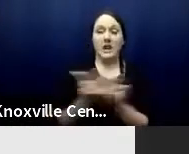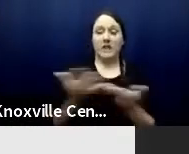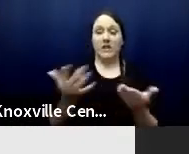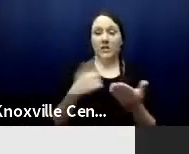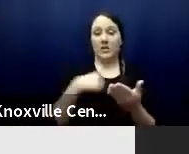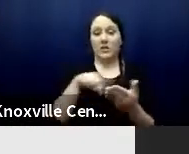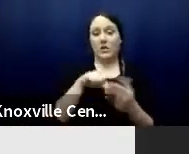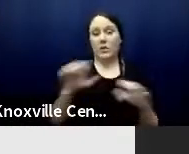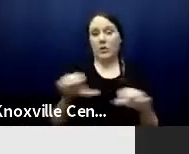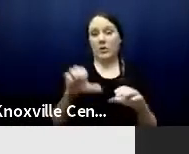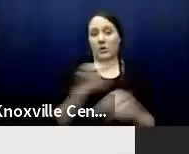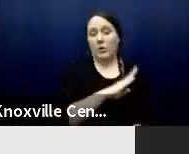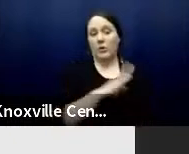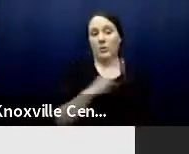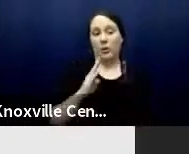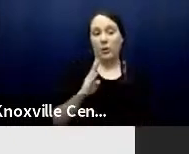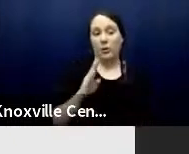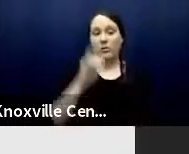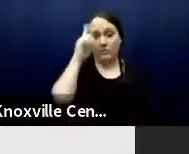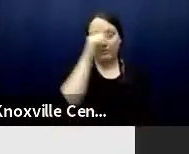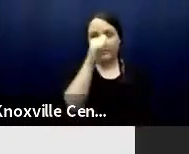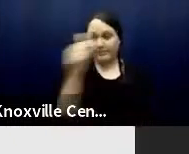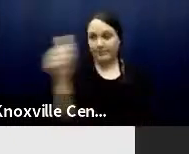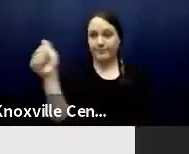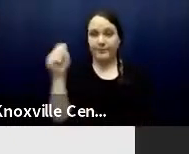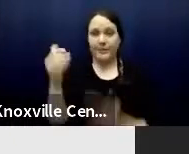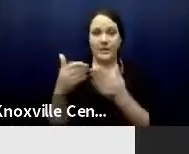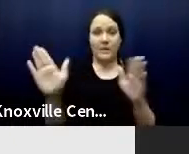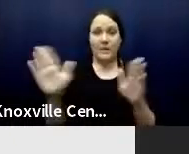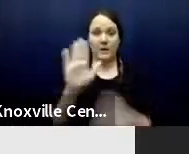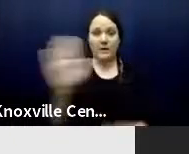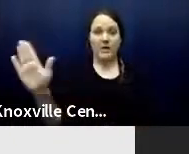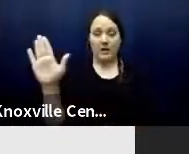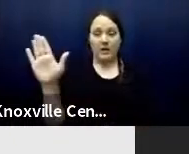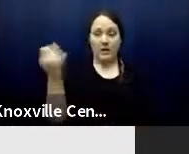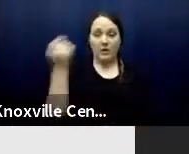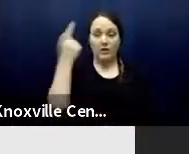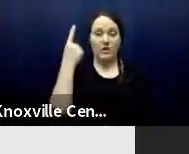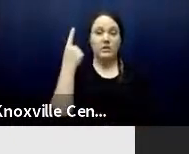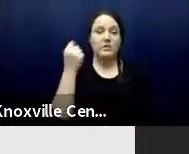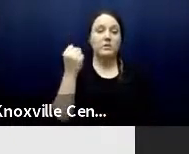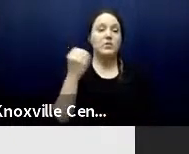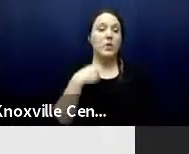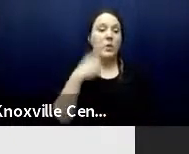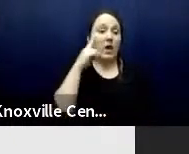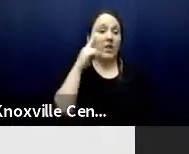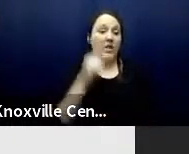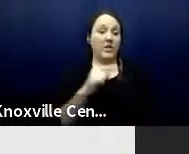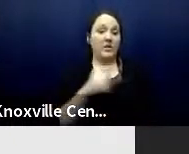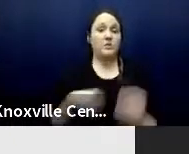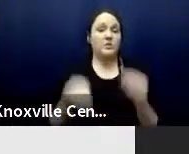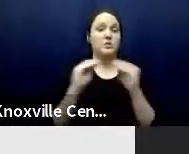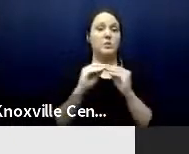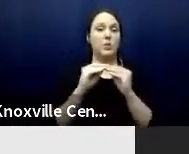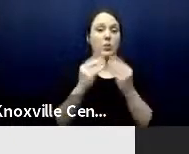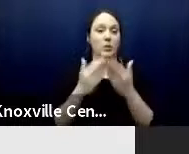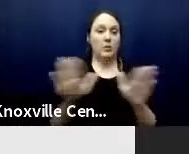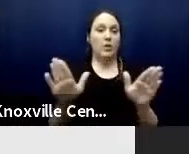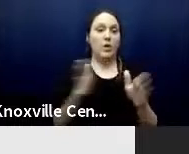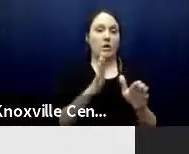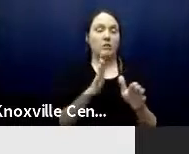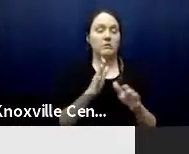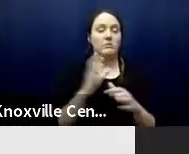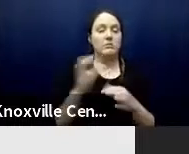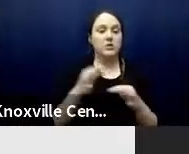of the board. That's up to the public. That's their perception. So I look at this as a broad